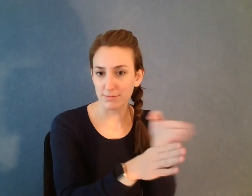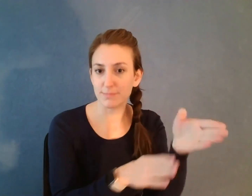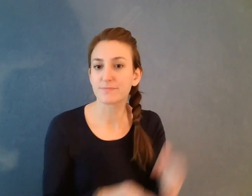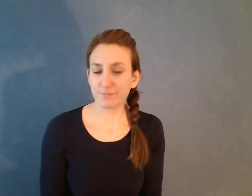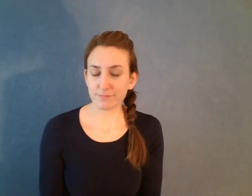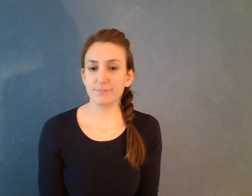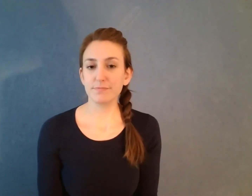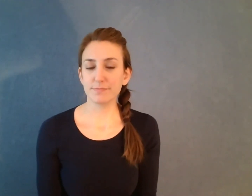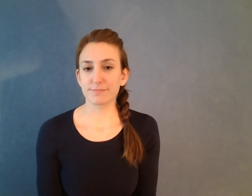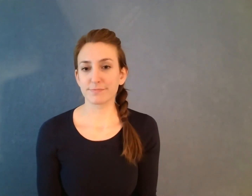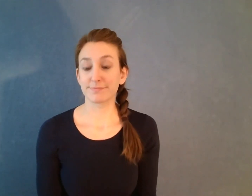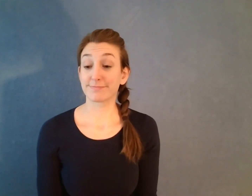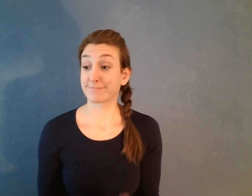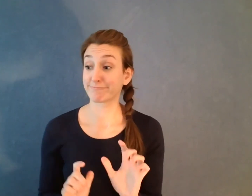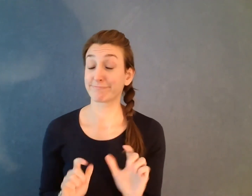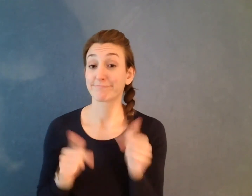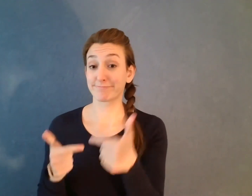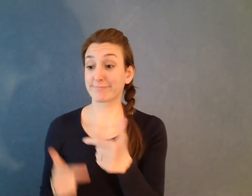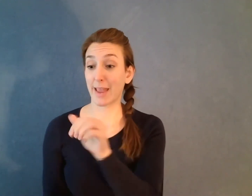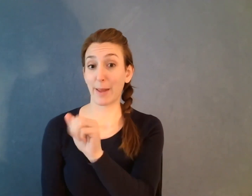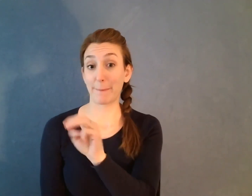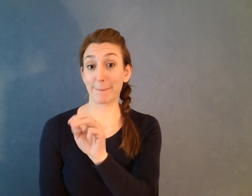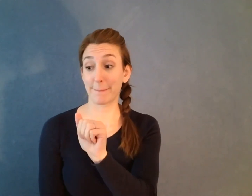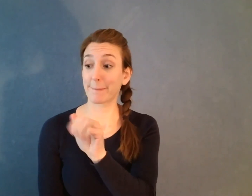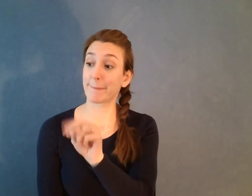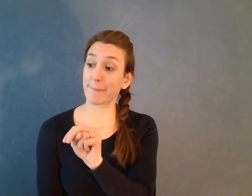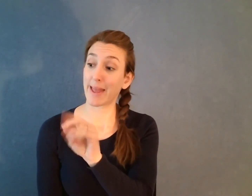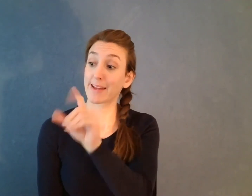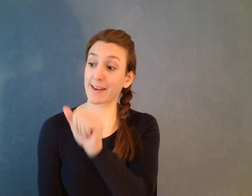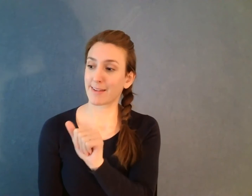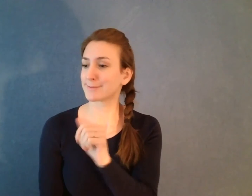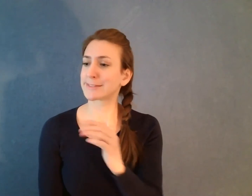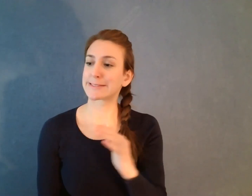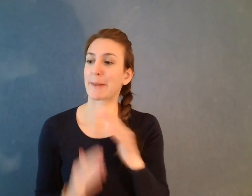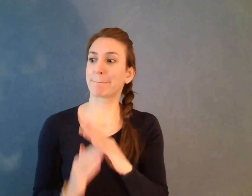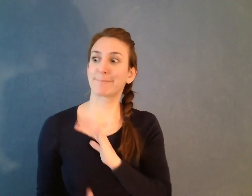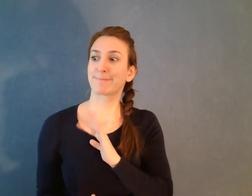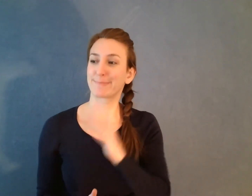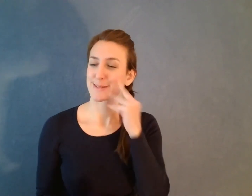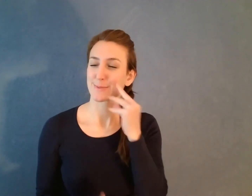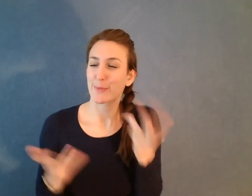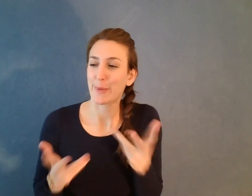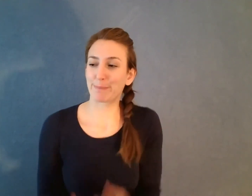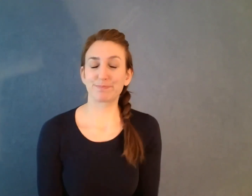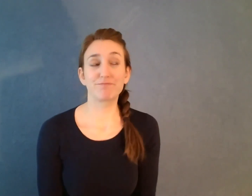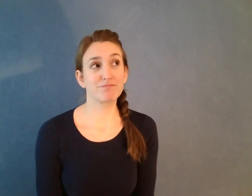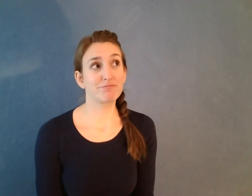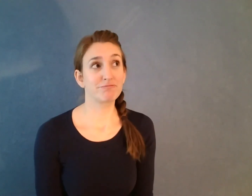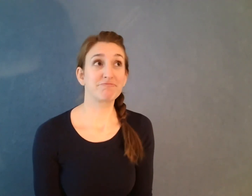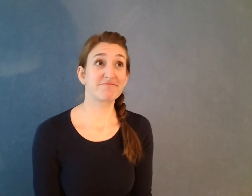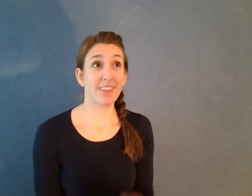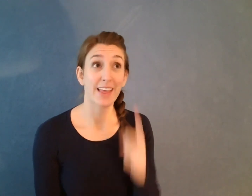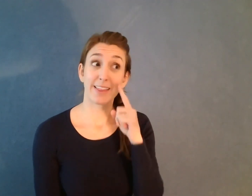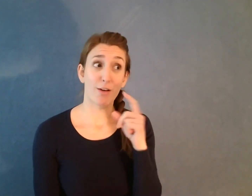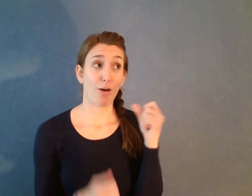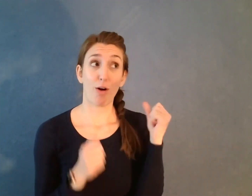So Amanda, how about for you? What's been the most positive experience? I would say the entire thing was very positive. There was